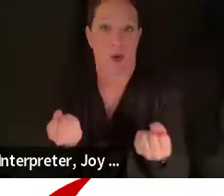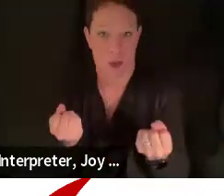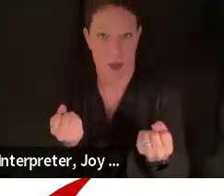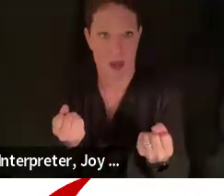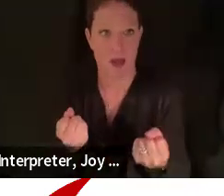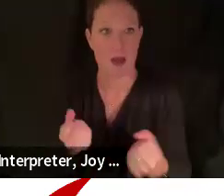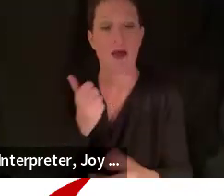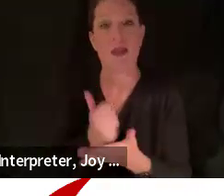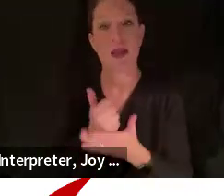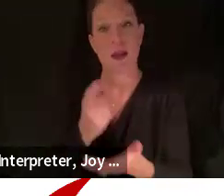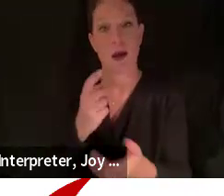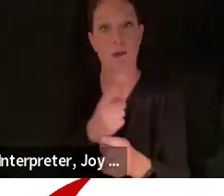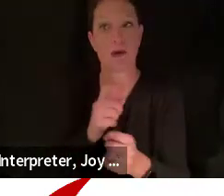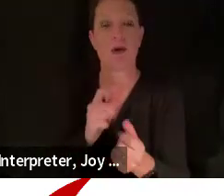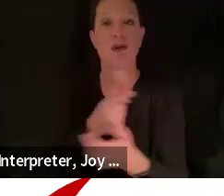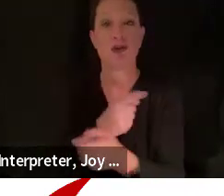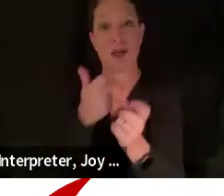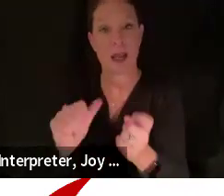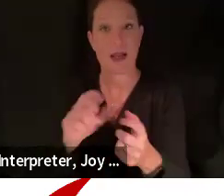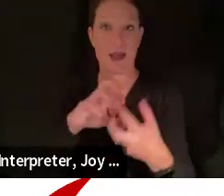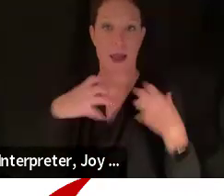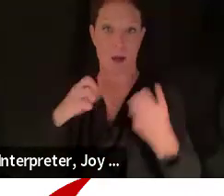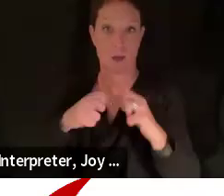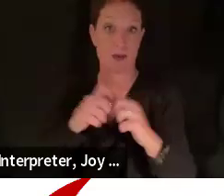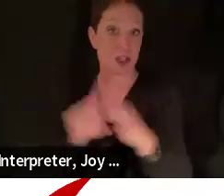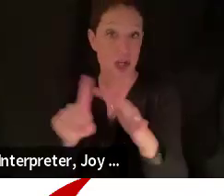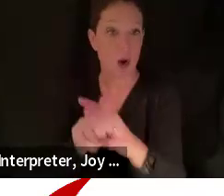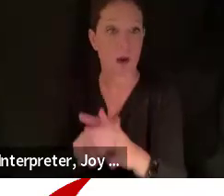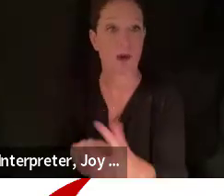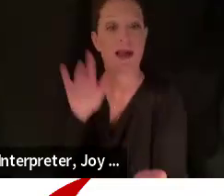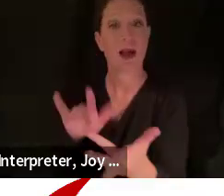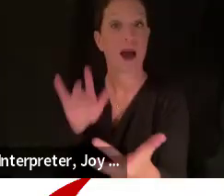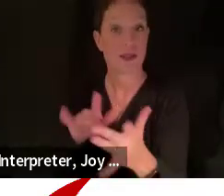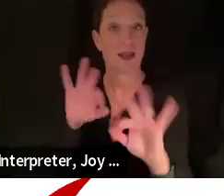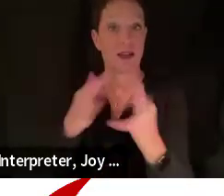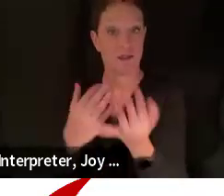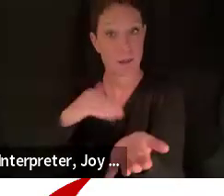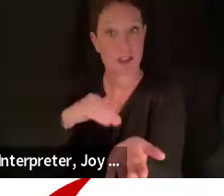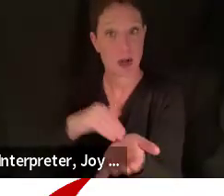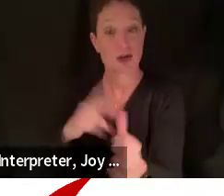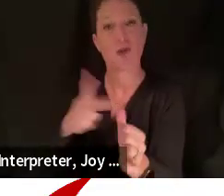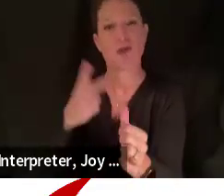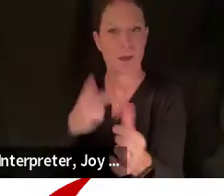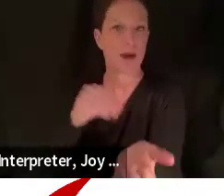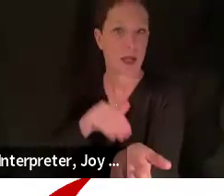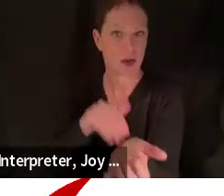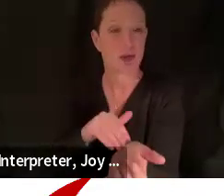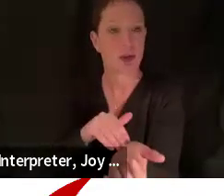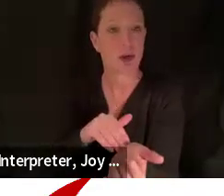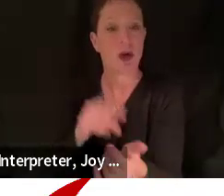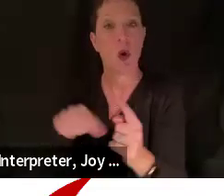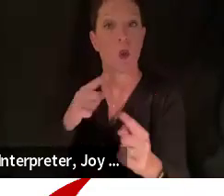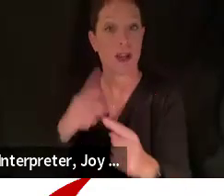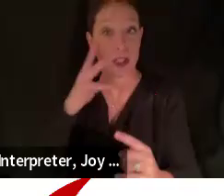They can help treat any health problems that arise. Contacting a primary care physician when someone